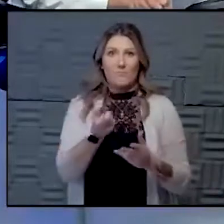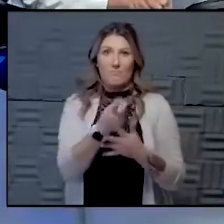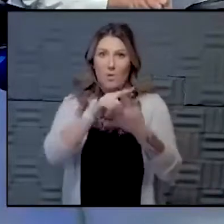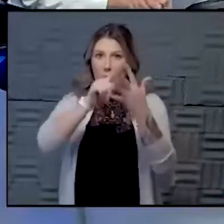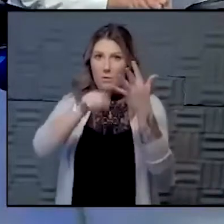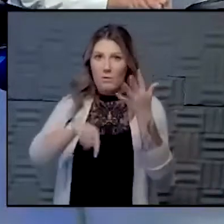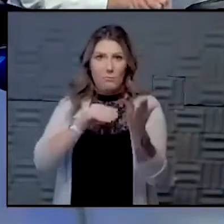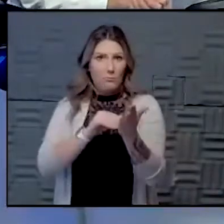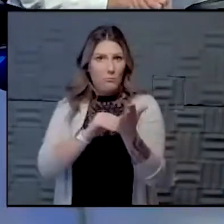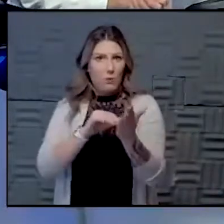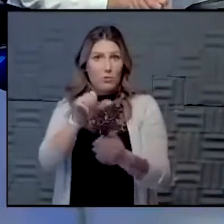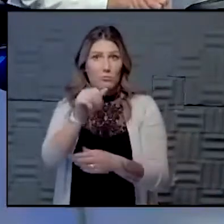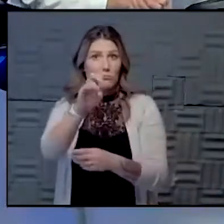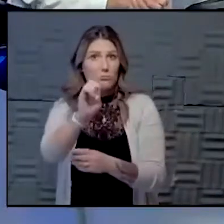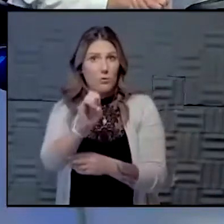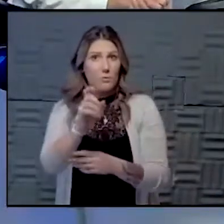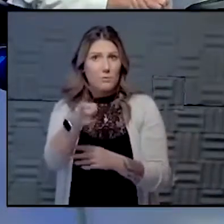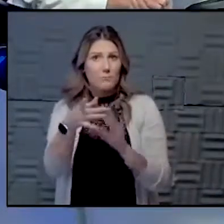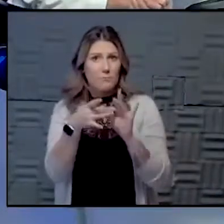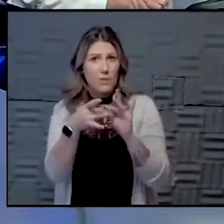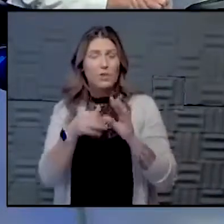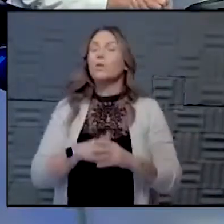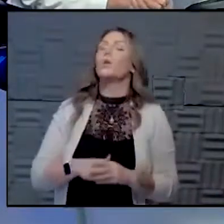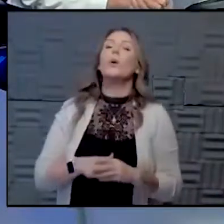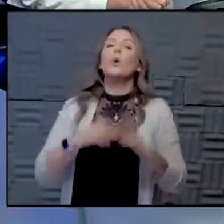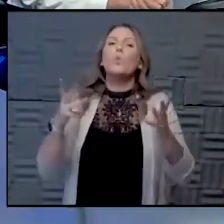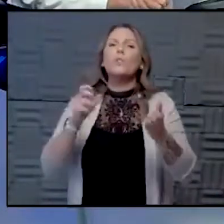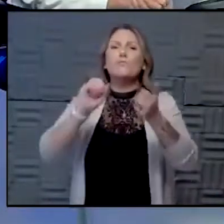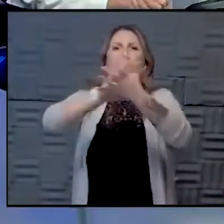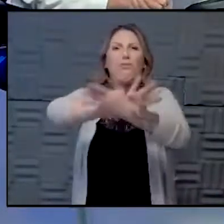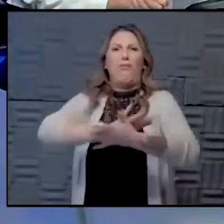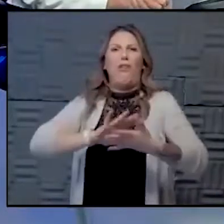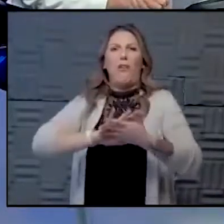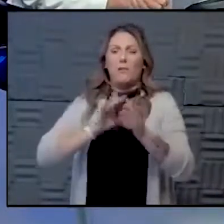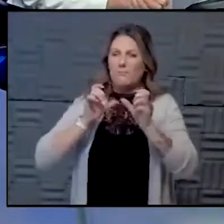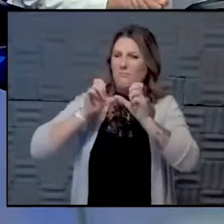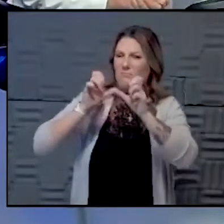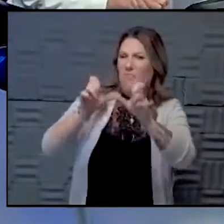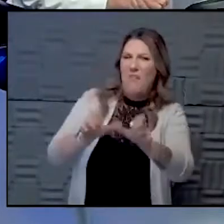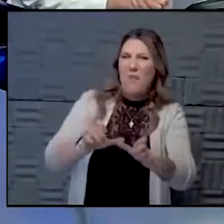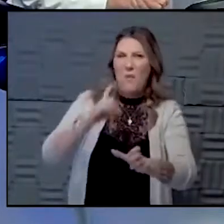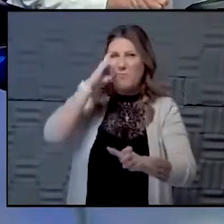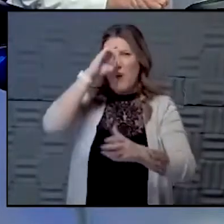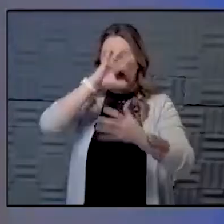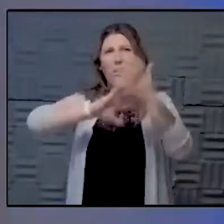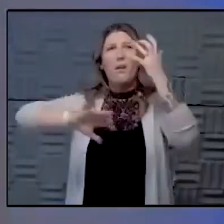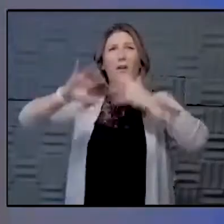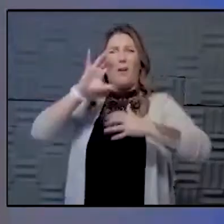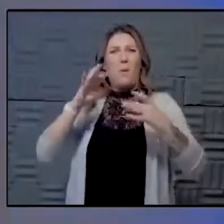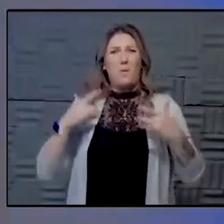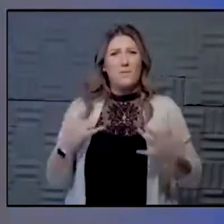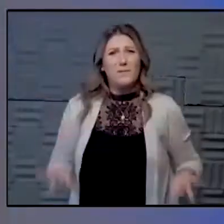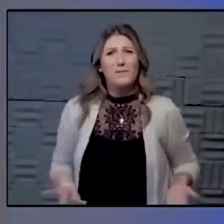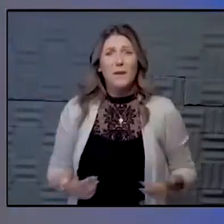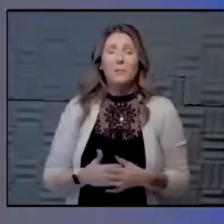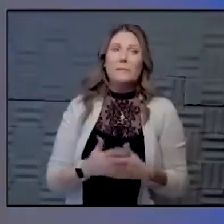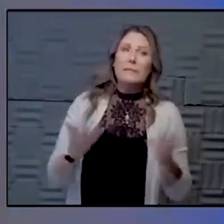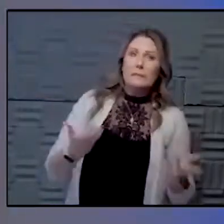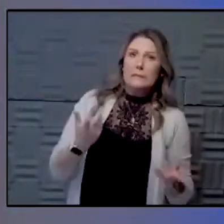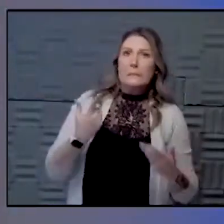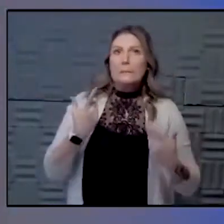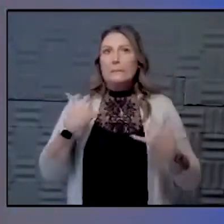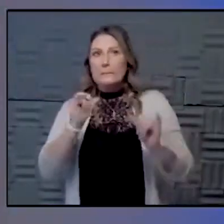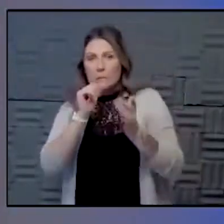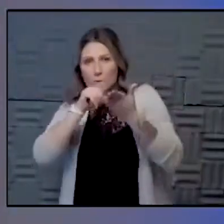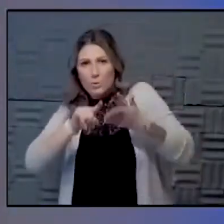mentioned. Exactly. So one question, what do you think is causing this long haul brain fog? Well, what's up with that? Well, I think the jury's still out, but there's